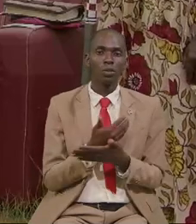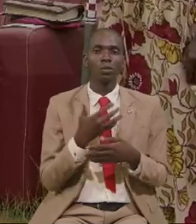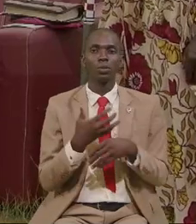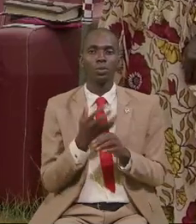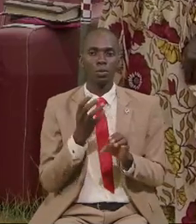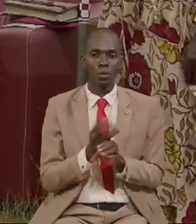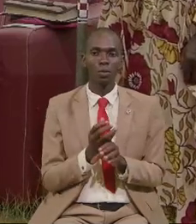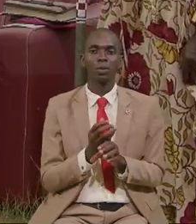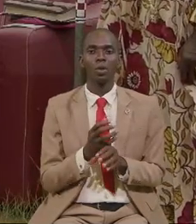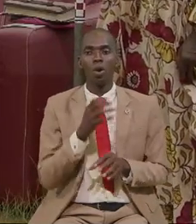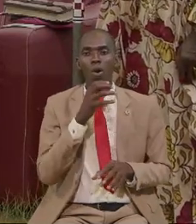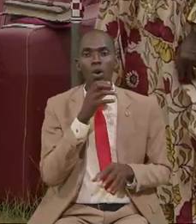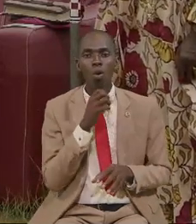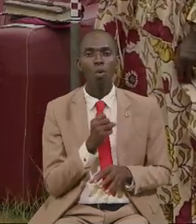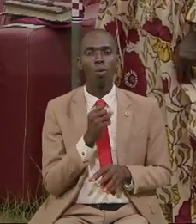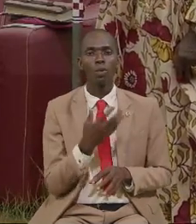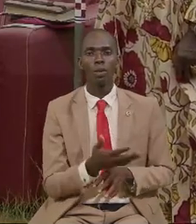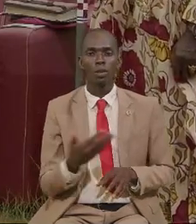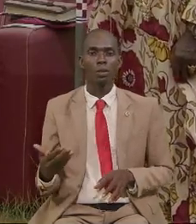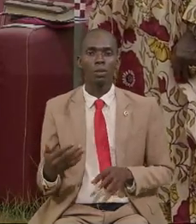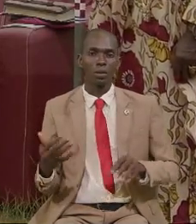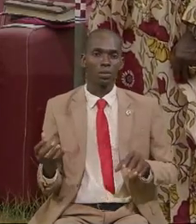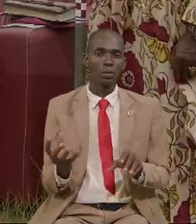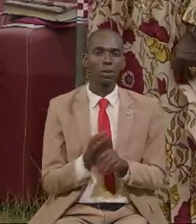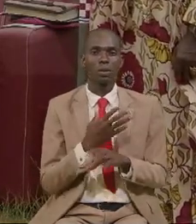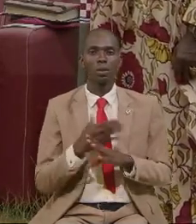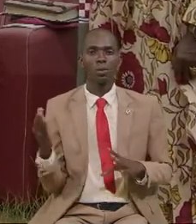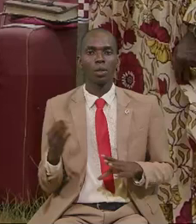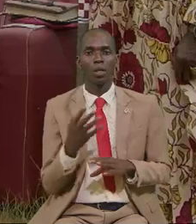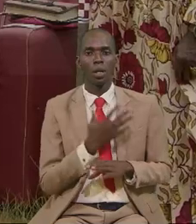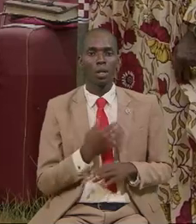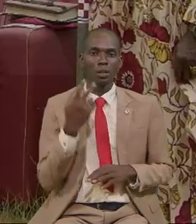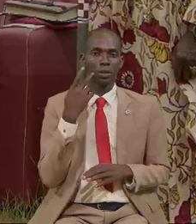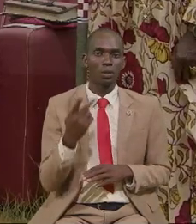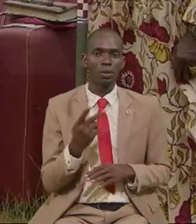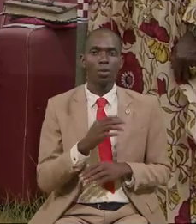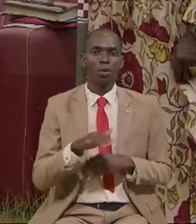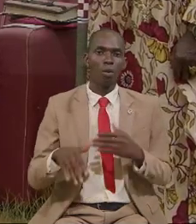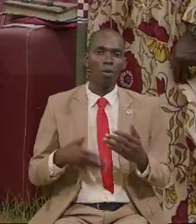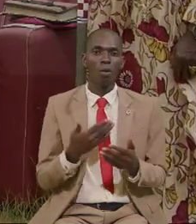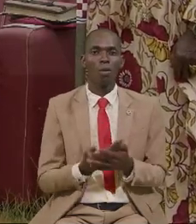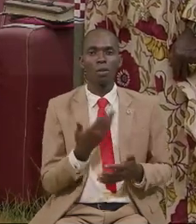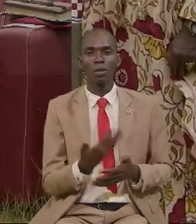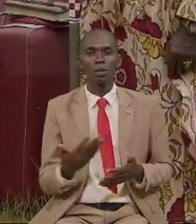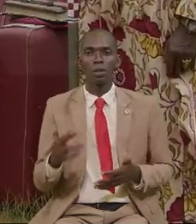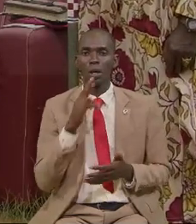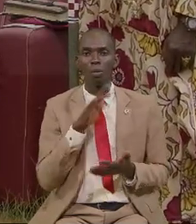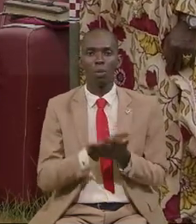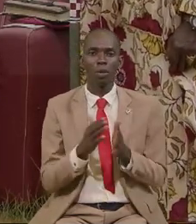Old things are passed away, and behold, all things have become